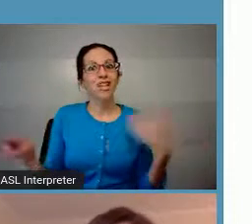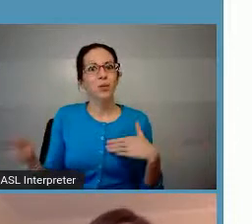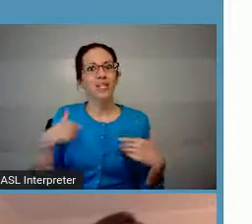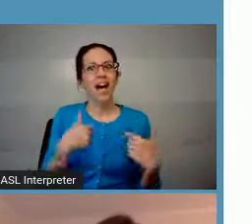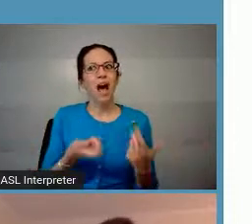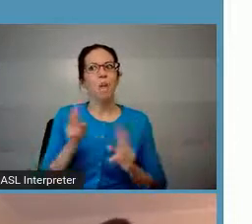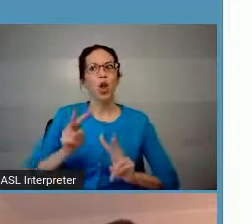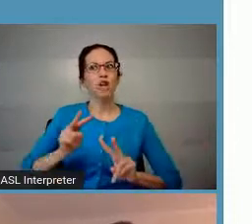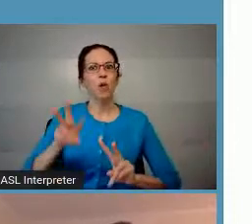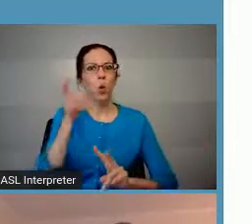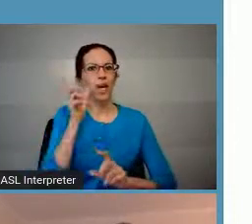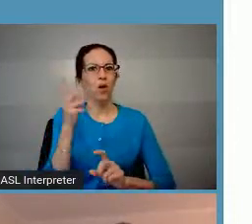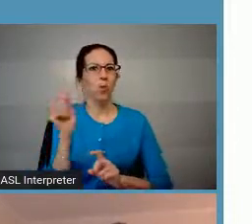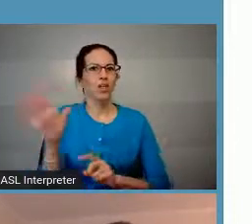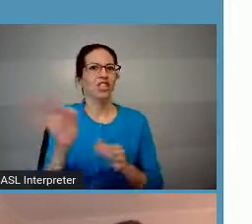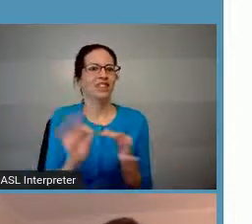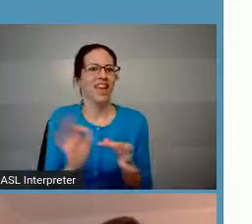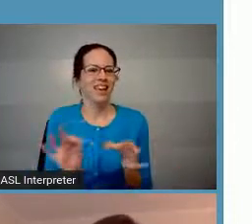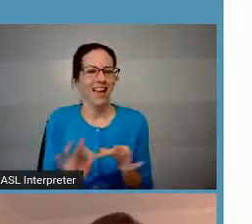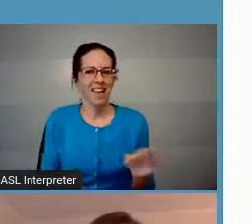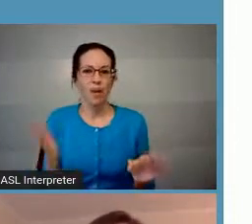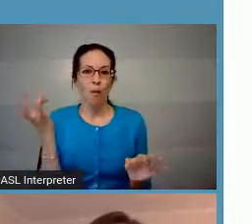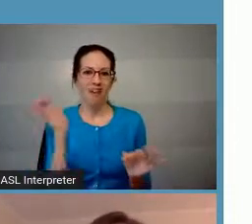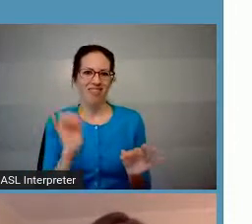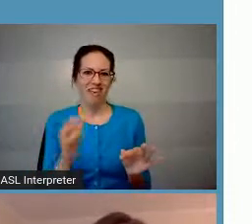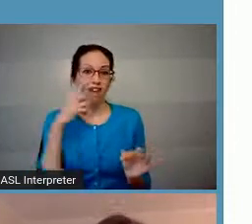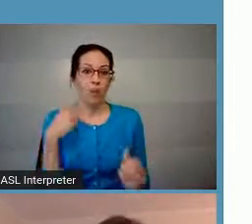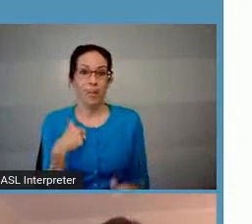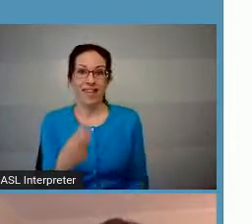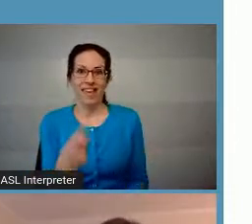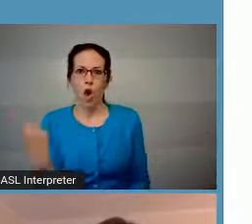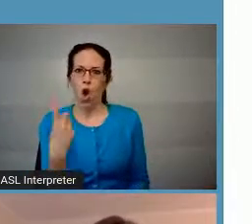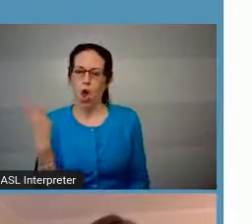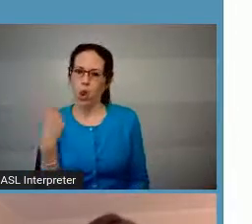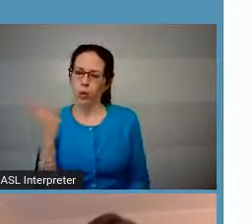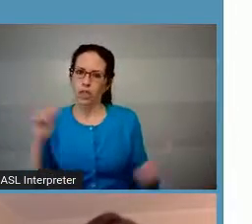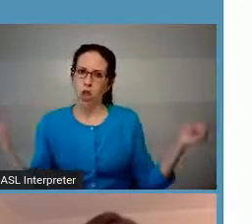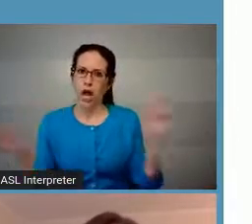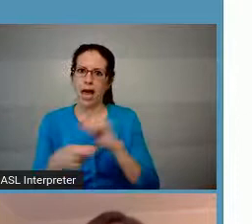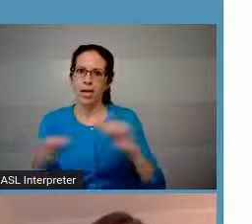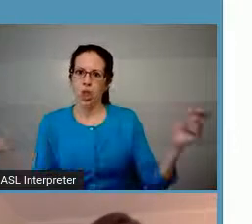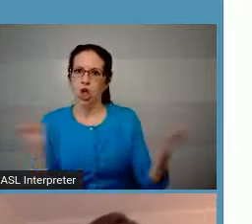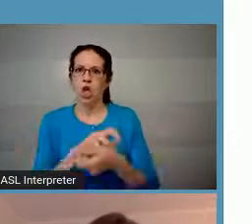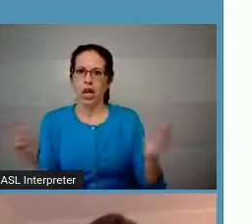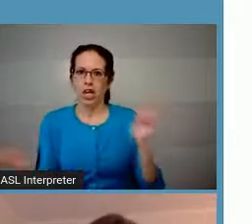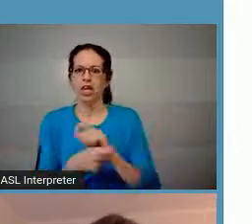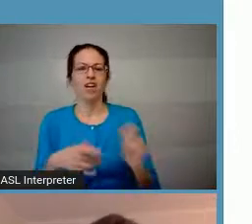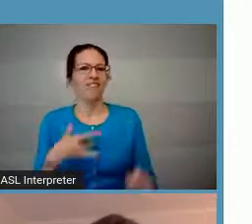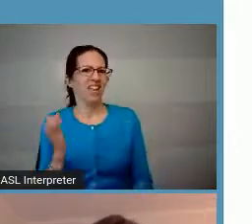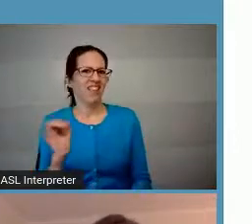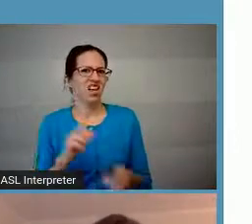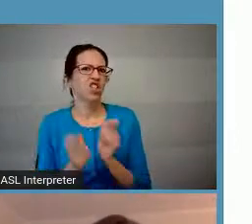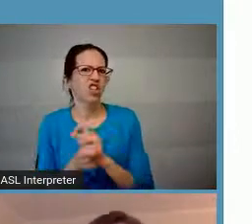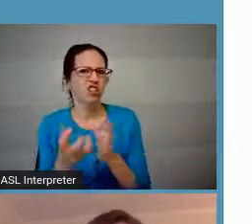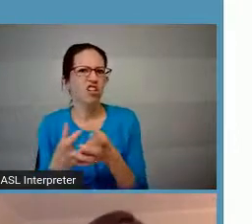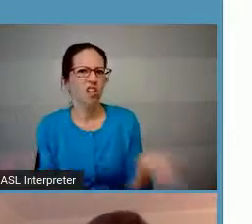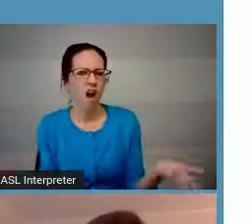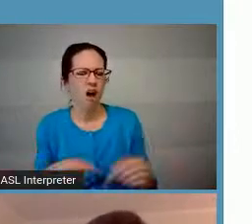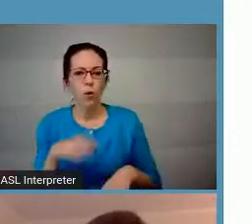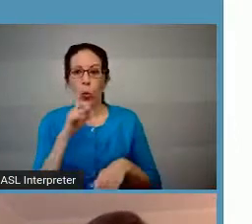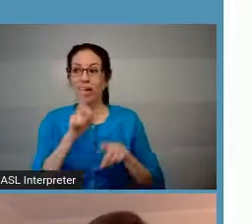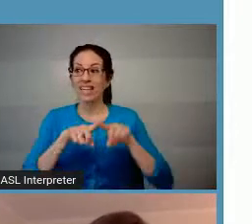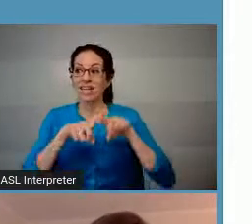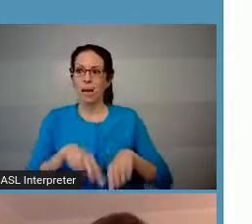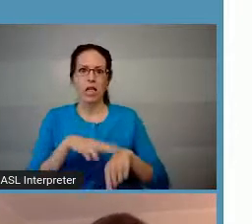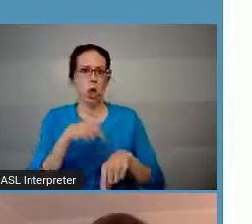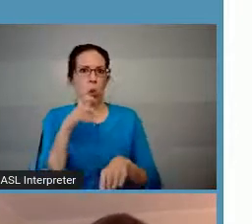she has to say, because that to me was always the part that was changing. I feel like it changes a lot, and it kind of depends on who you're talking to.